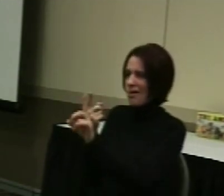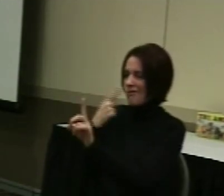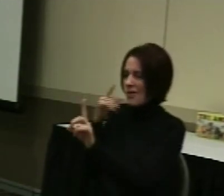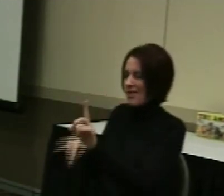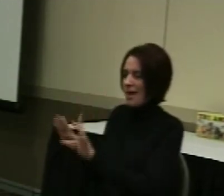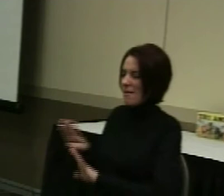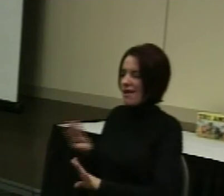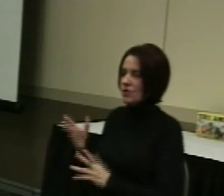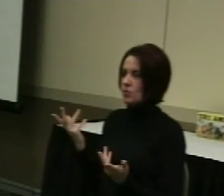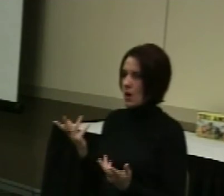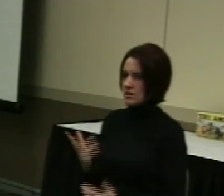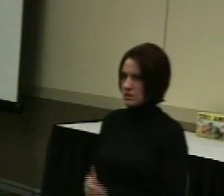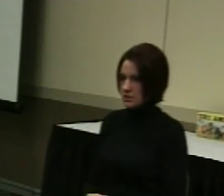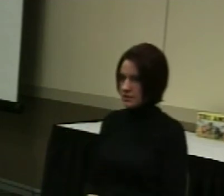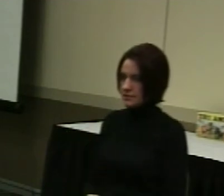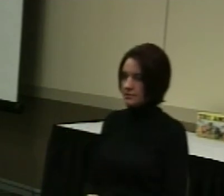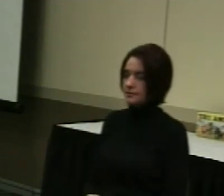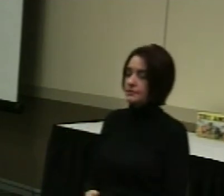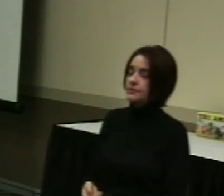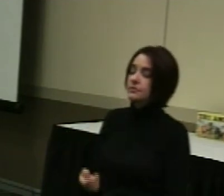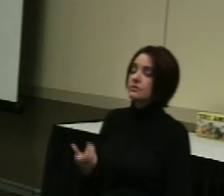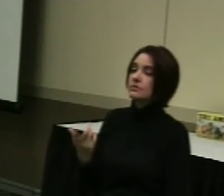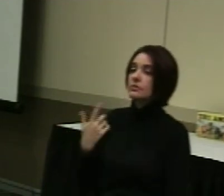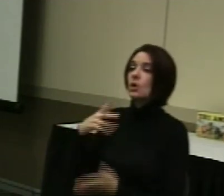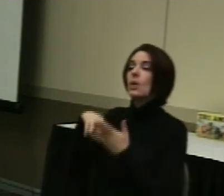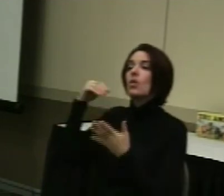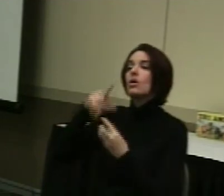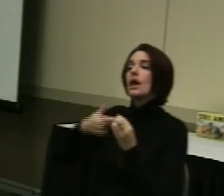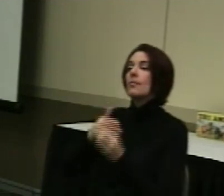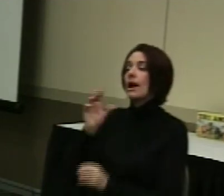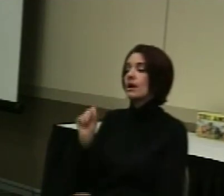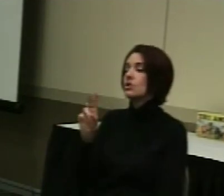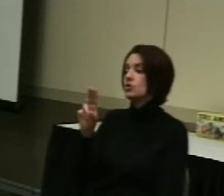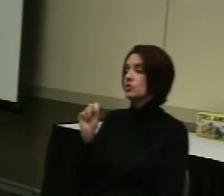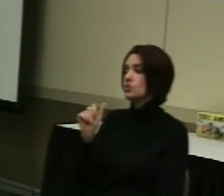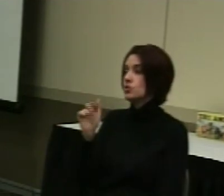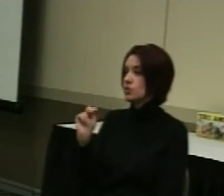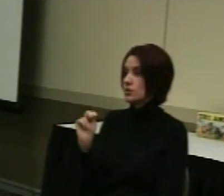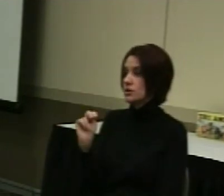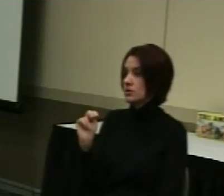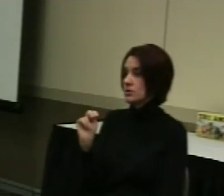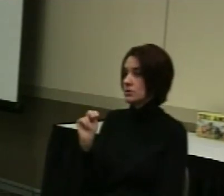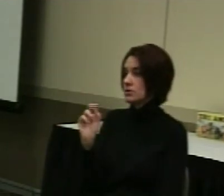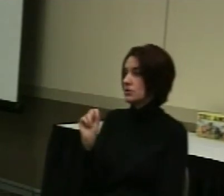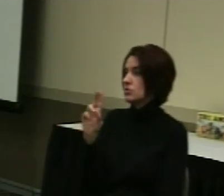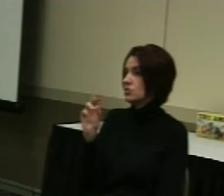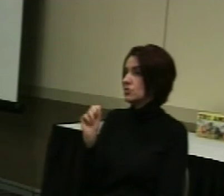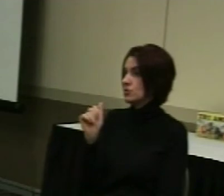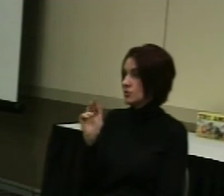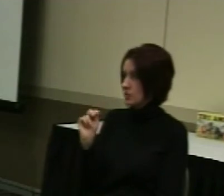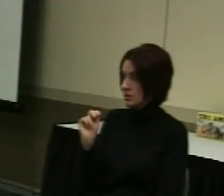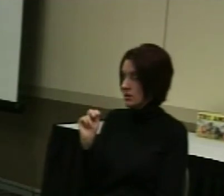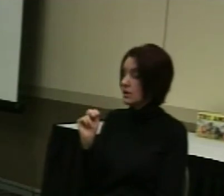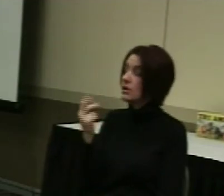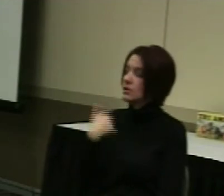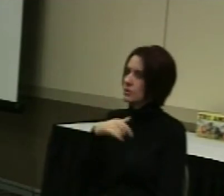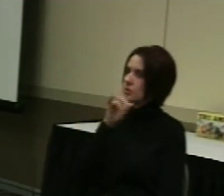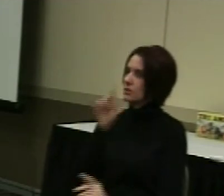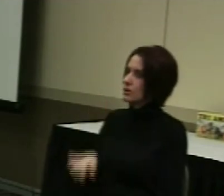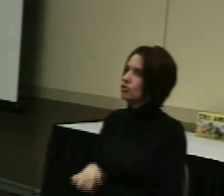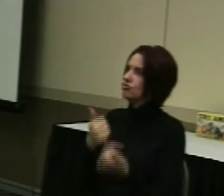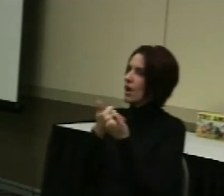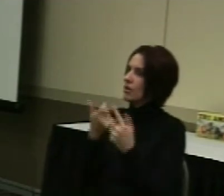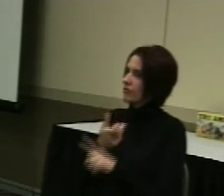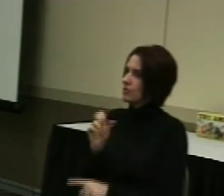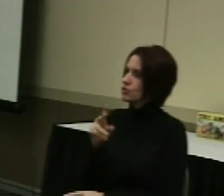behavior. We learned about Susan. We are so challenged by Susan.